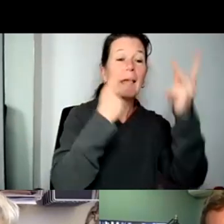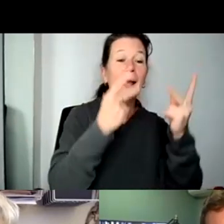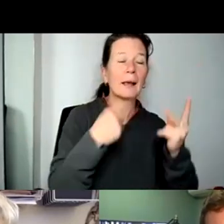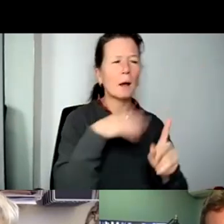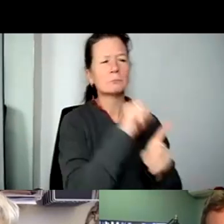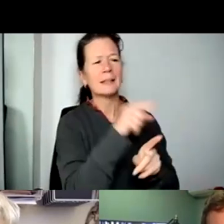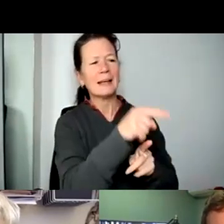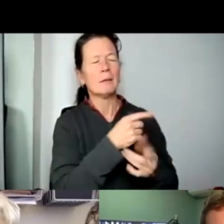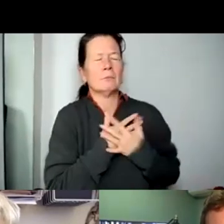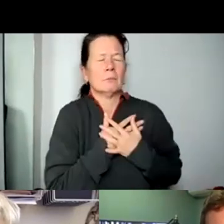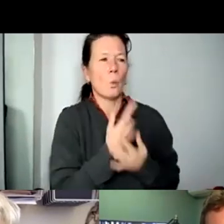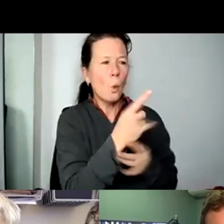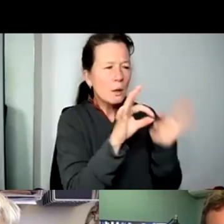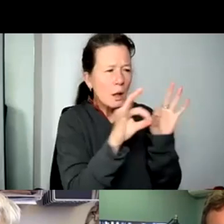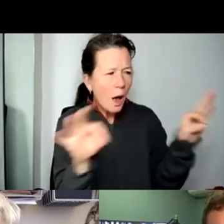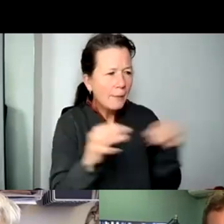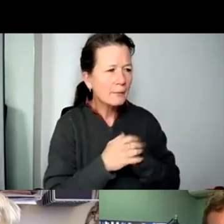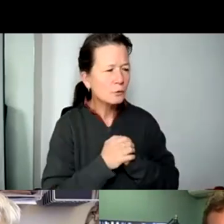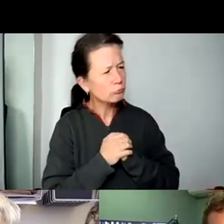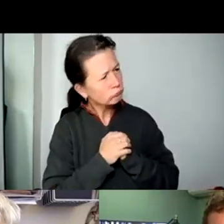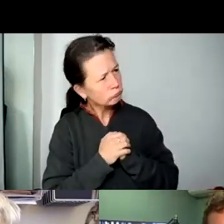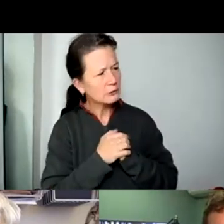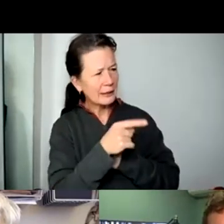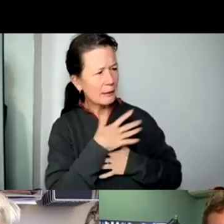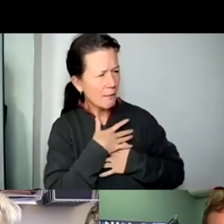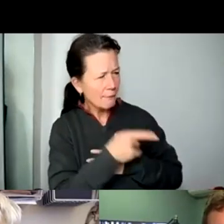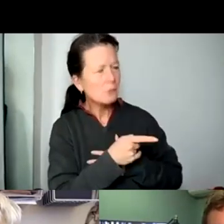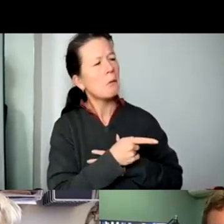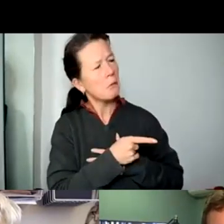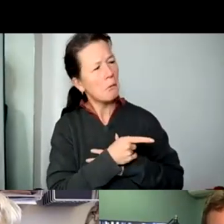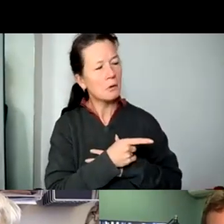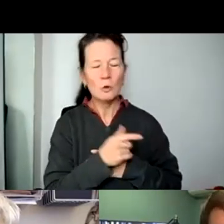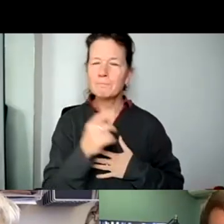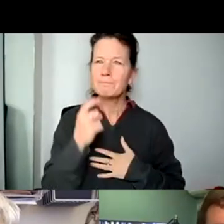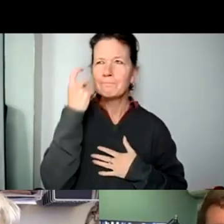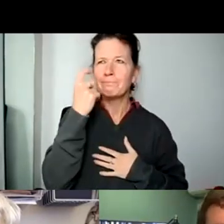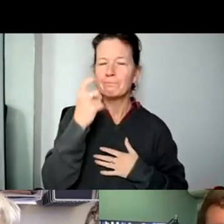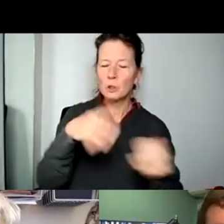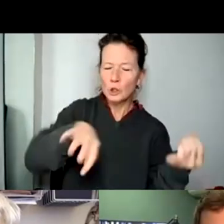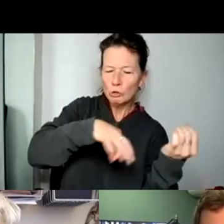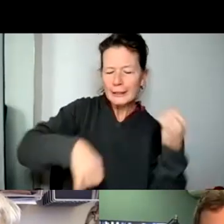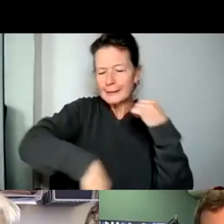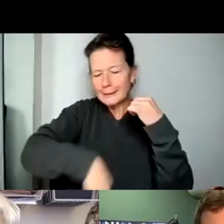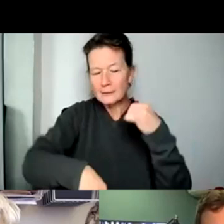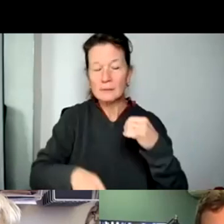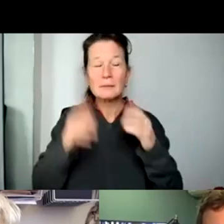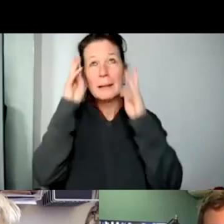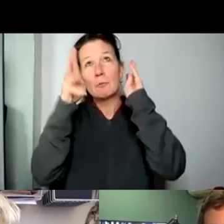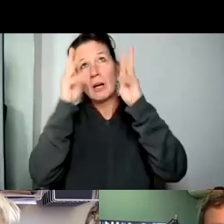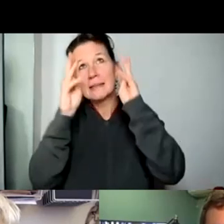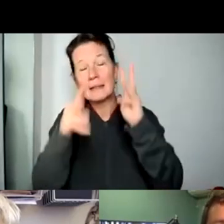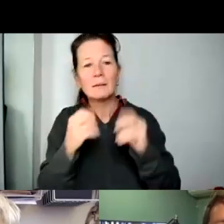about this one particular line. And I thought, the strings improvising under it each